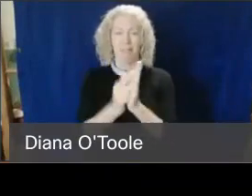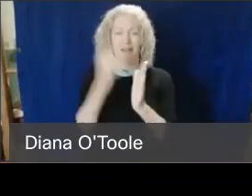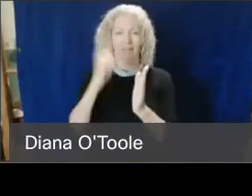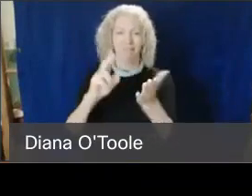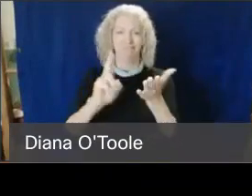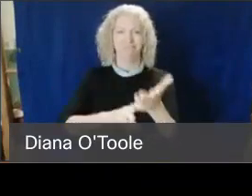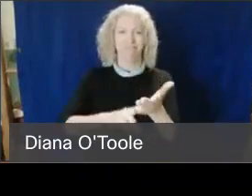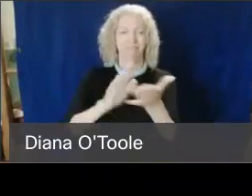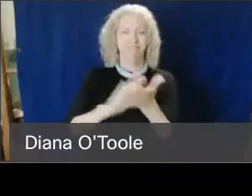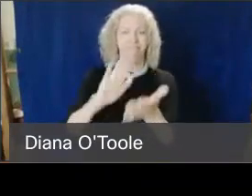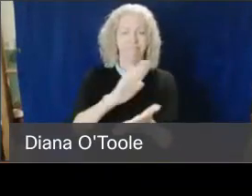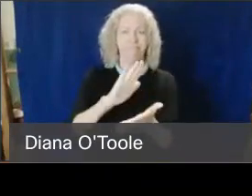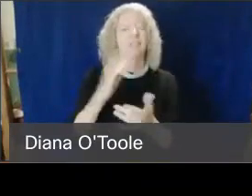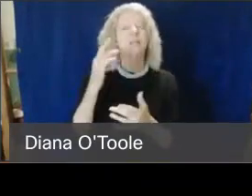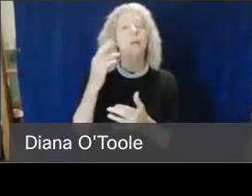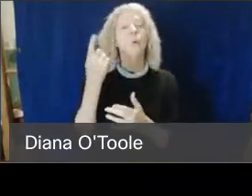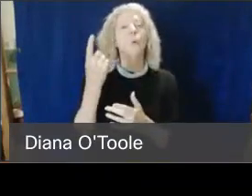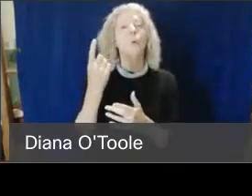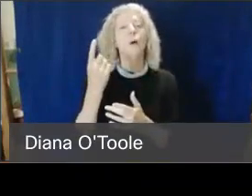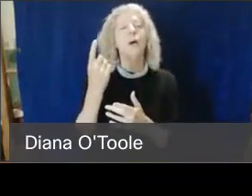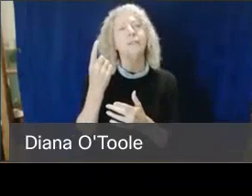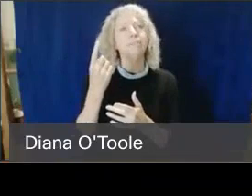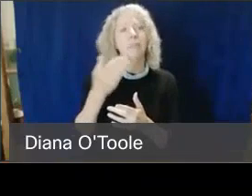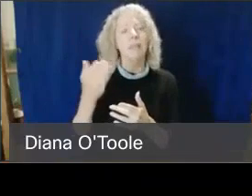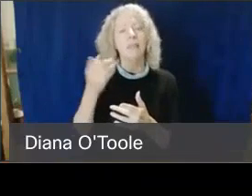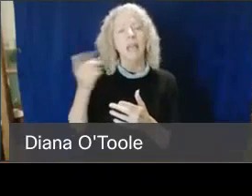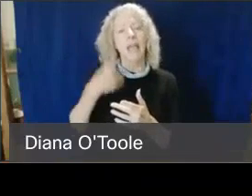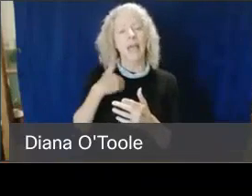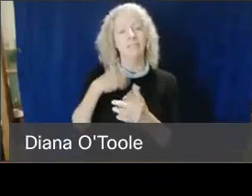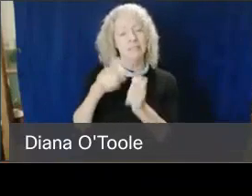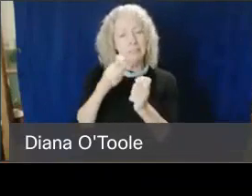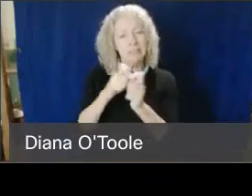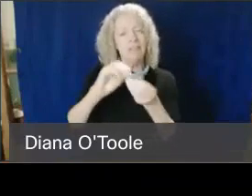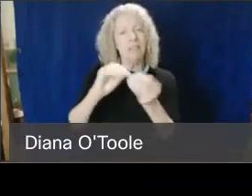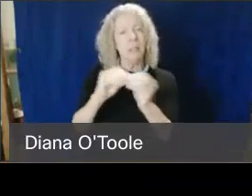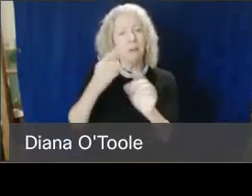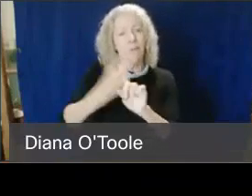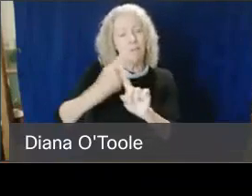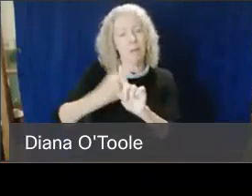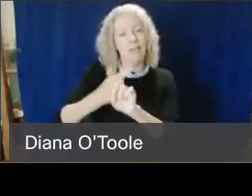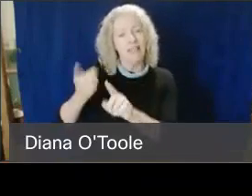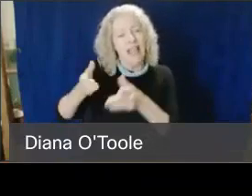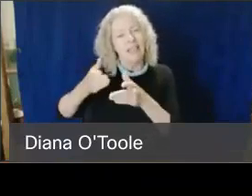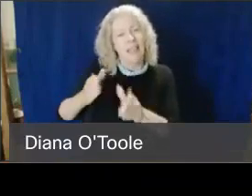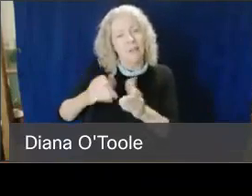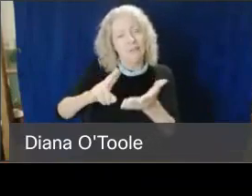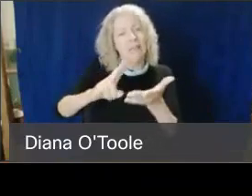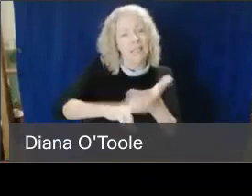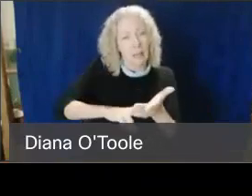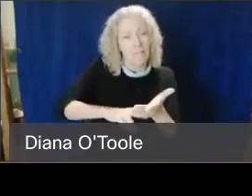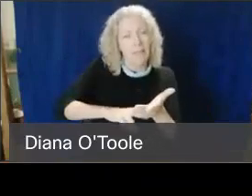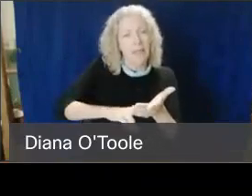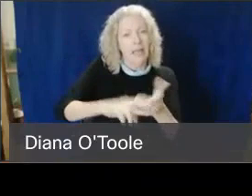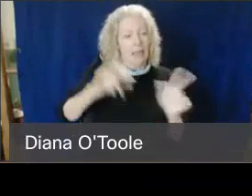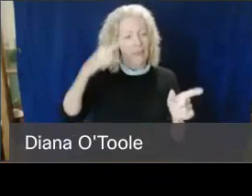number of months that they have available to them to be in school and have their school paid for. So some, I think, are wisely